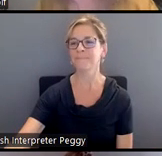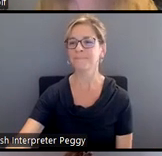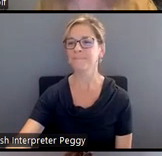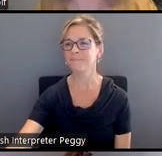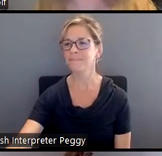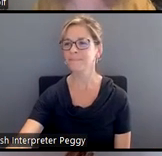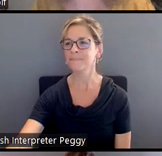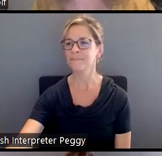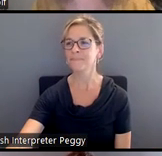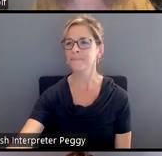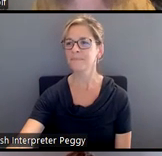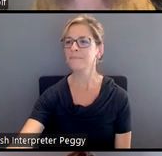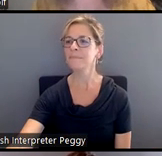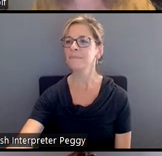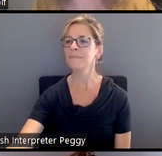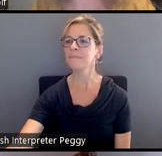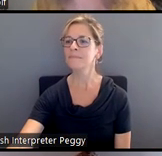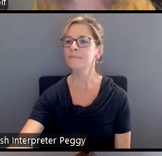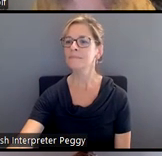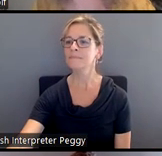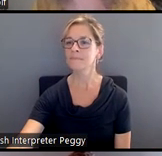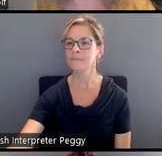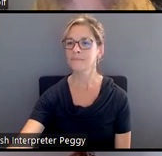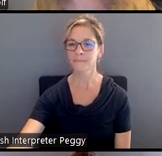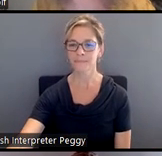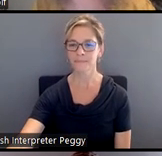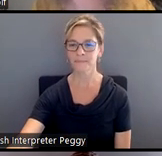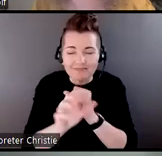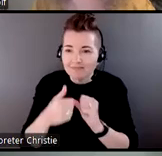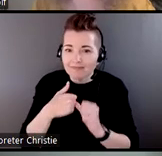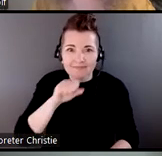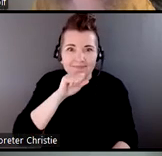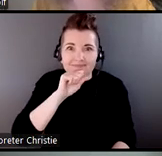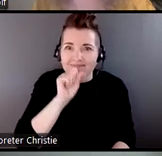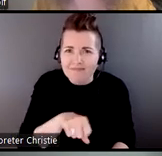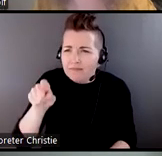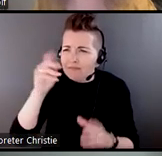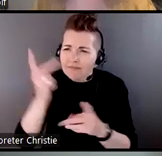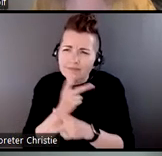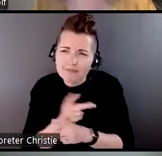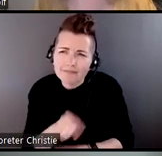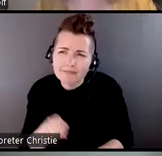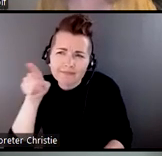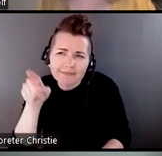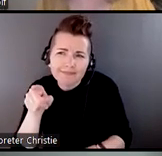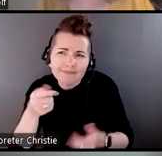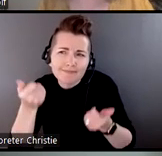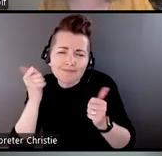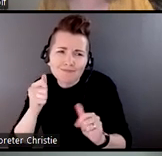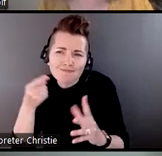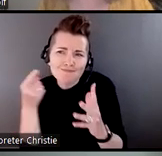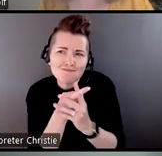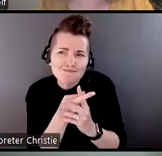love to watch ads on TV just to look for that kind of thing. Who are they targeting? What are they using as